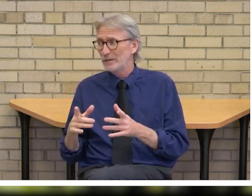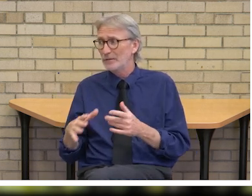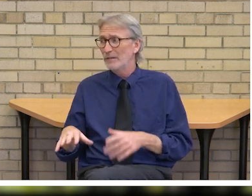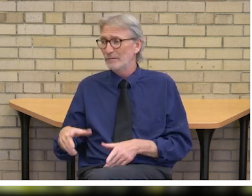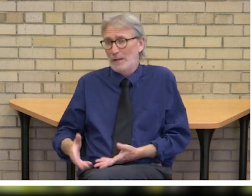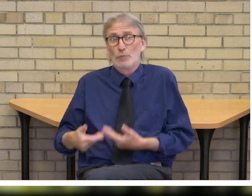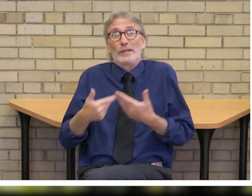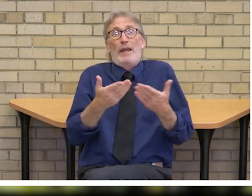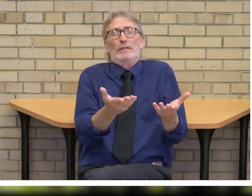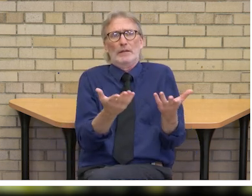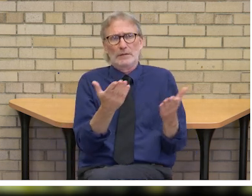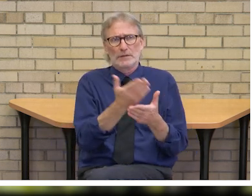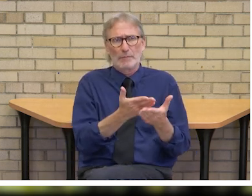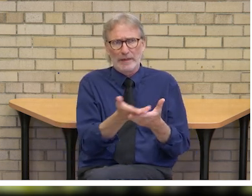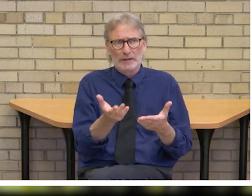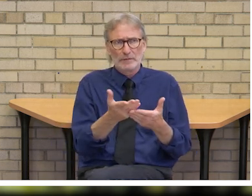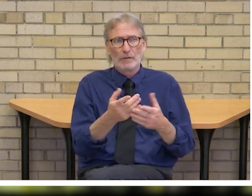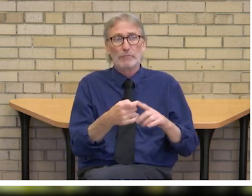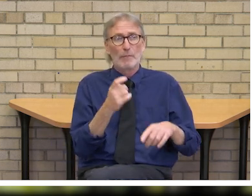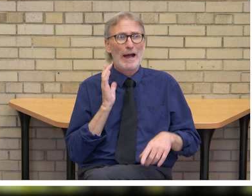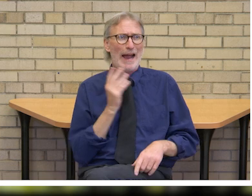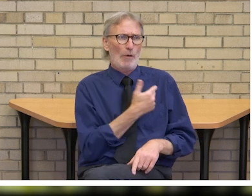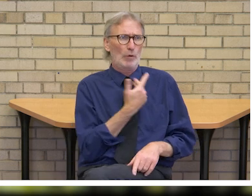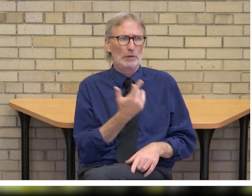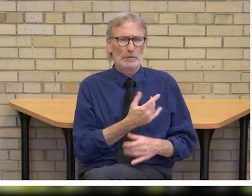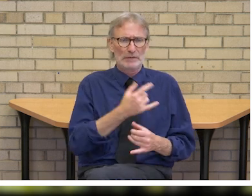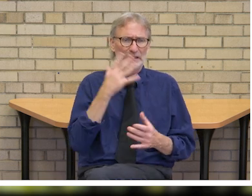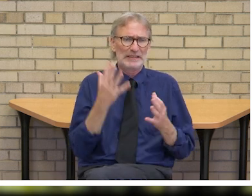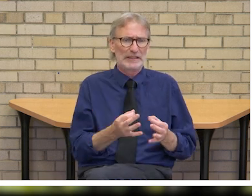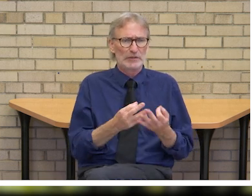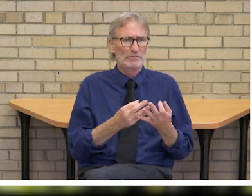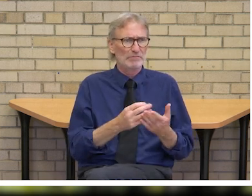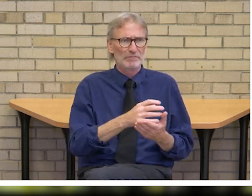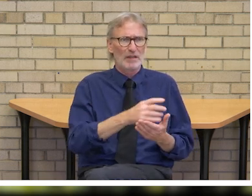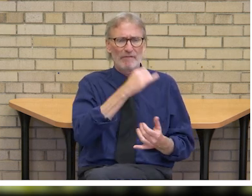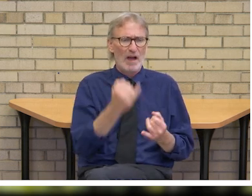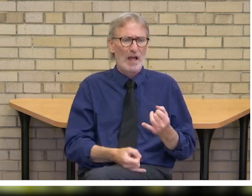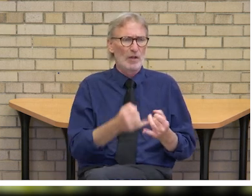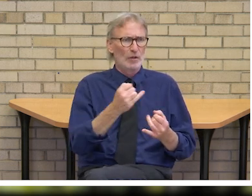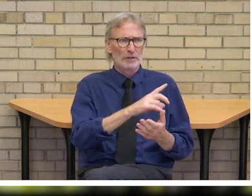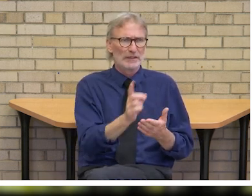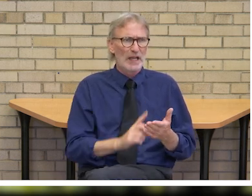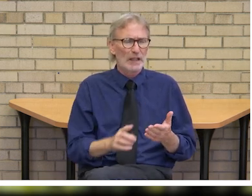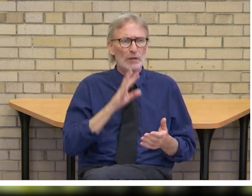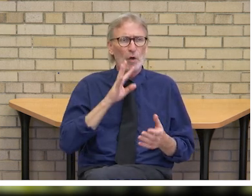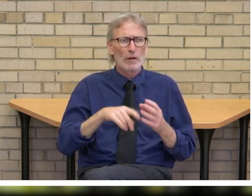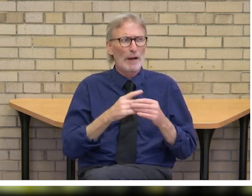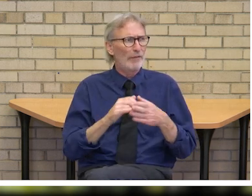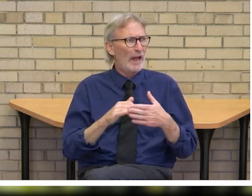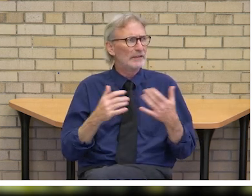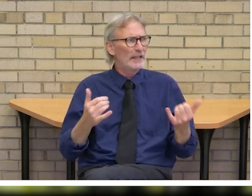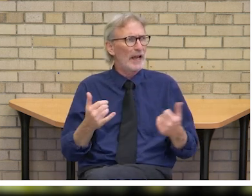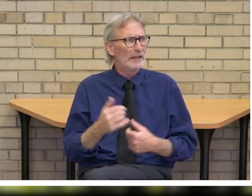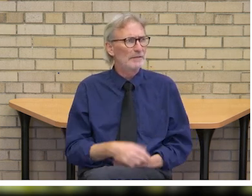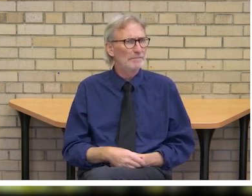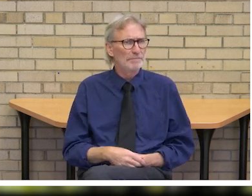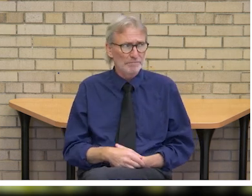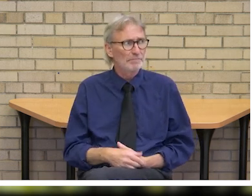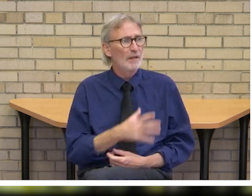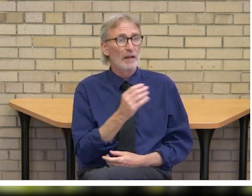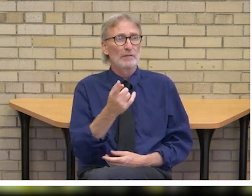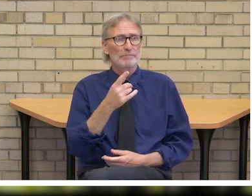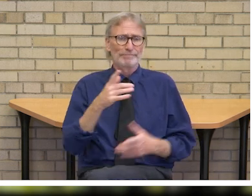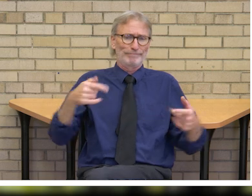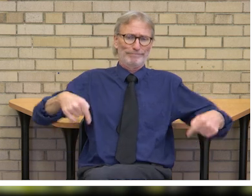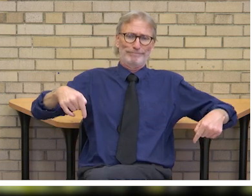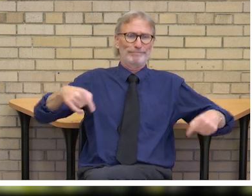findings from our final design. I'm going to go back through some of that today. And where we are today, pre-construction public